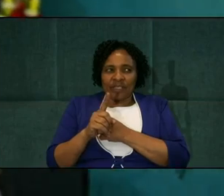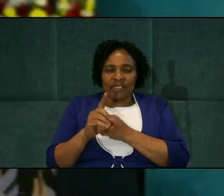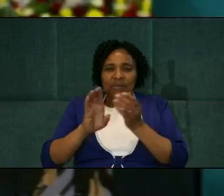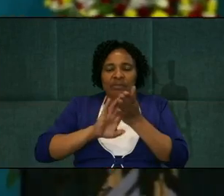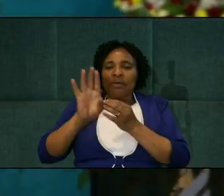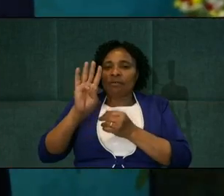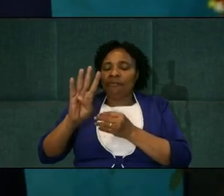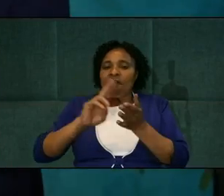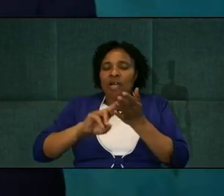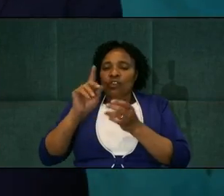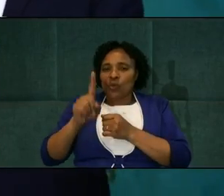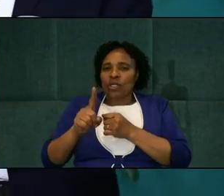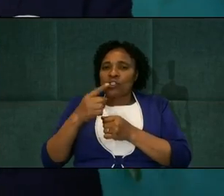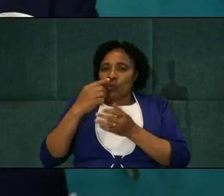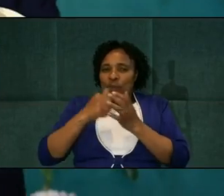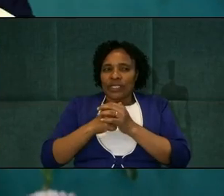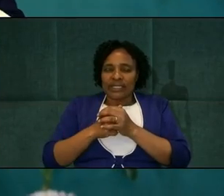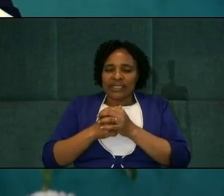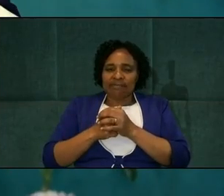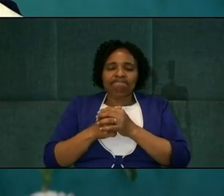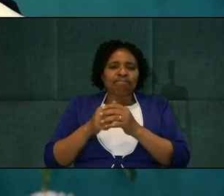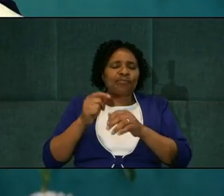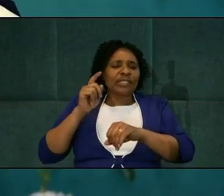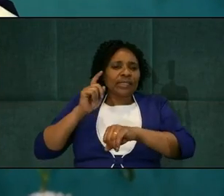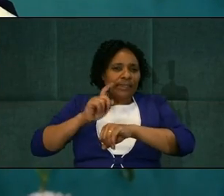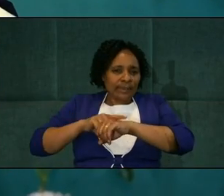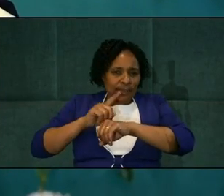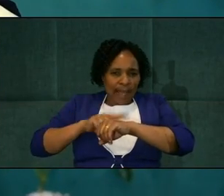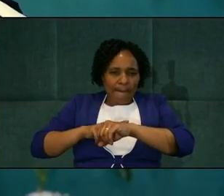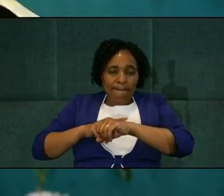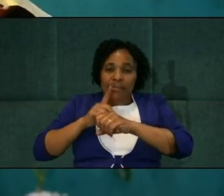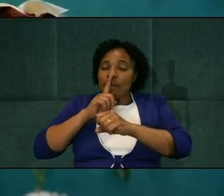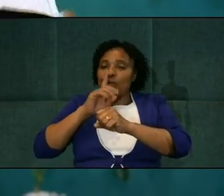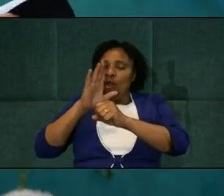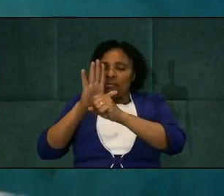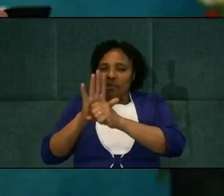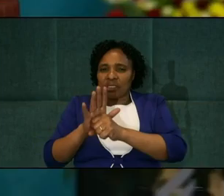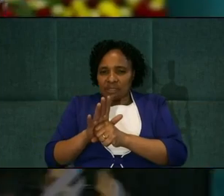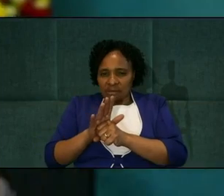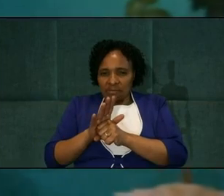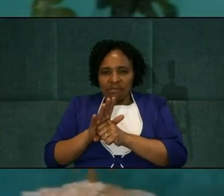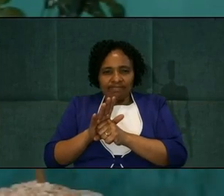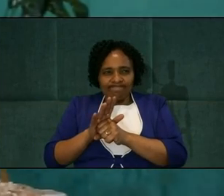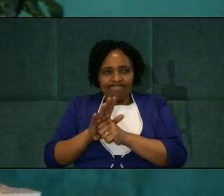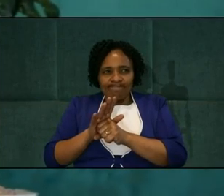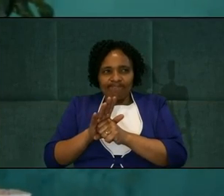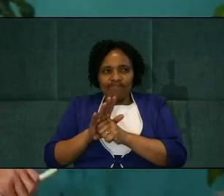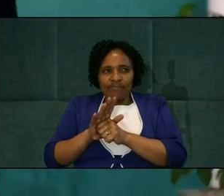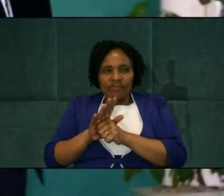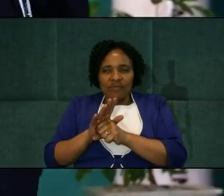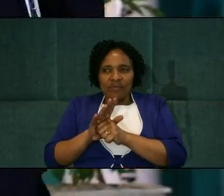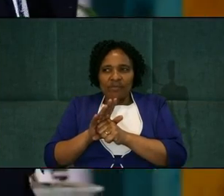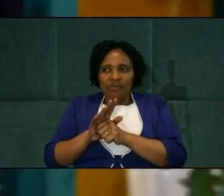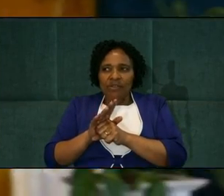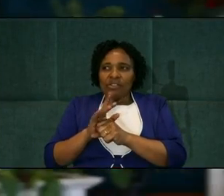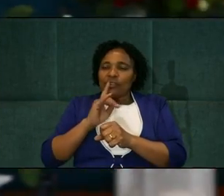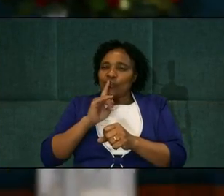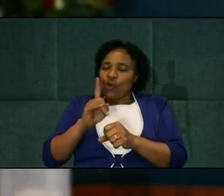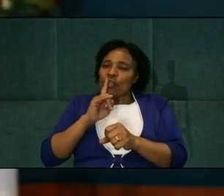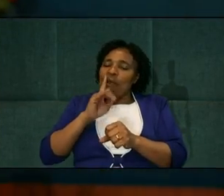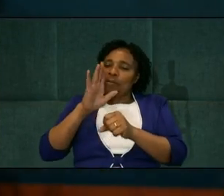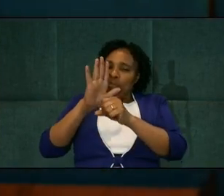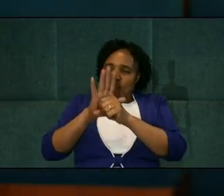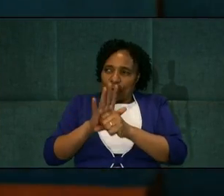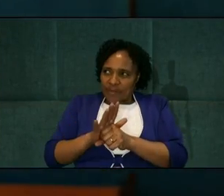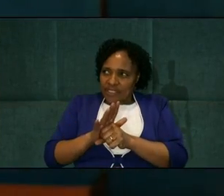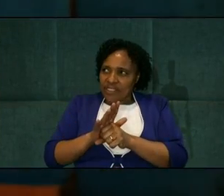1. Therefore, since a promise, are you there? Look at the screen. Therefore,